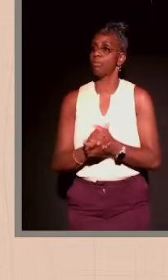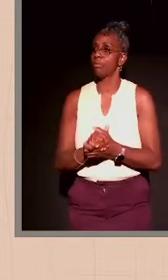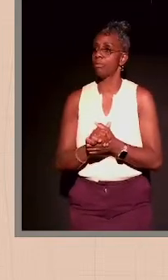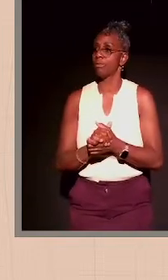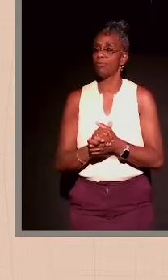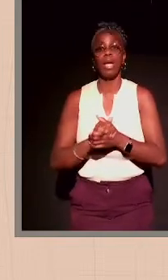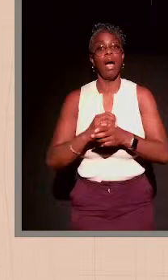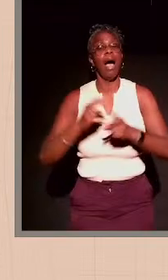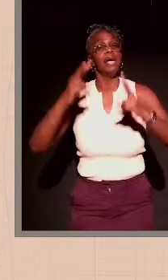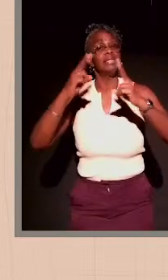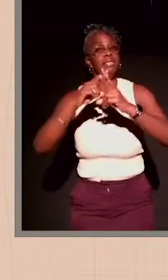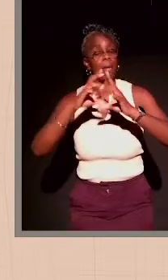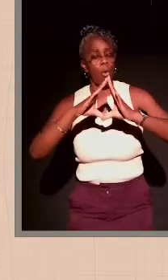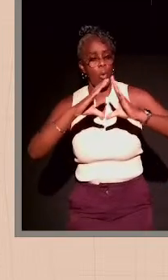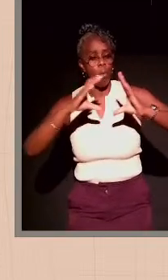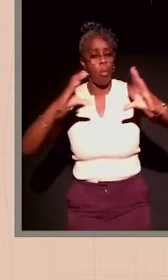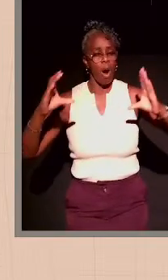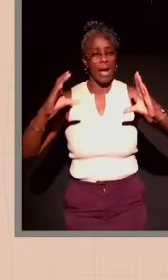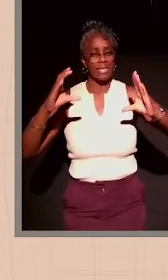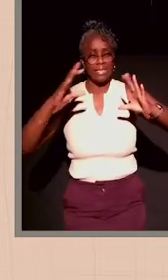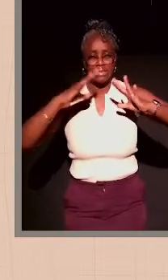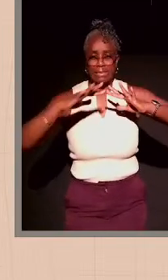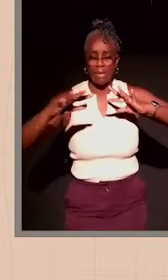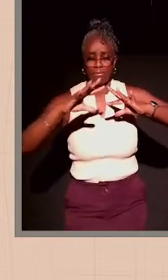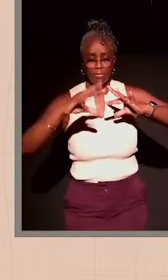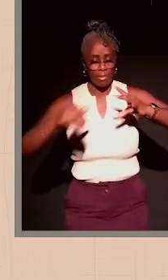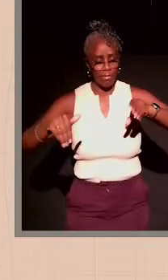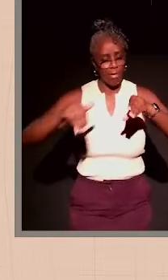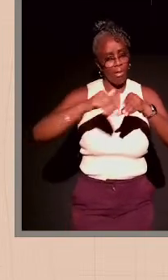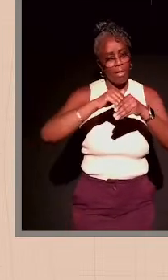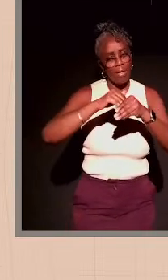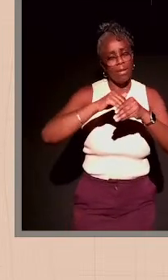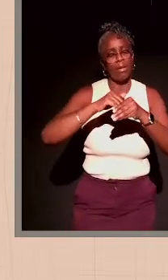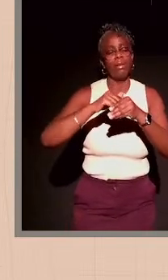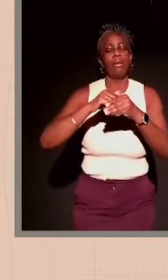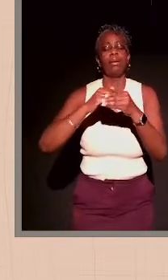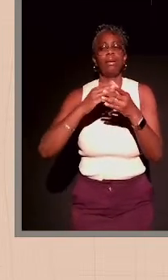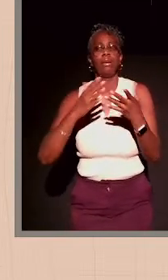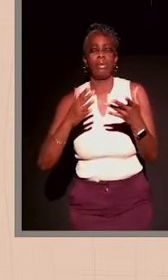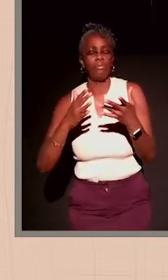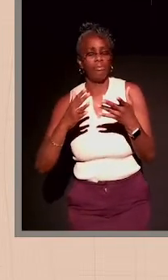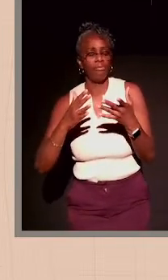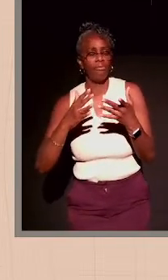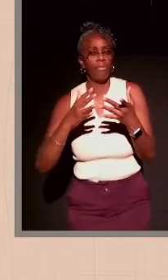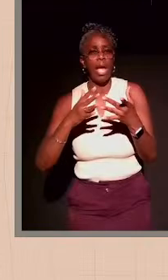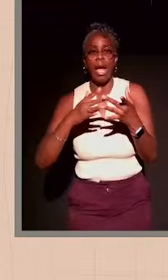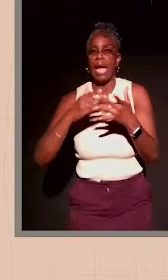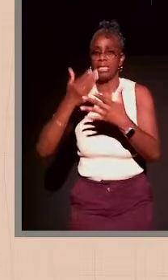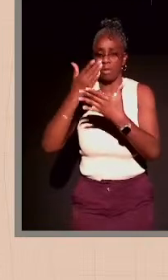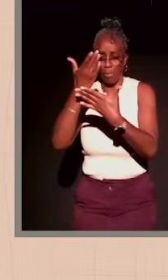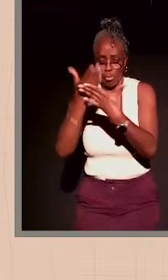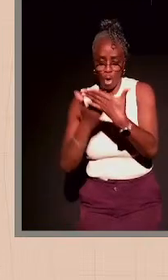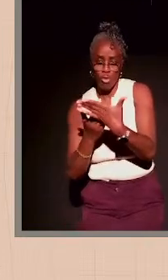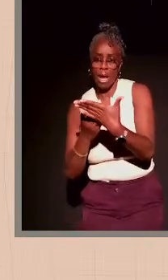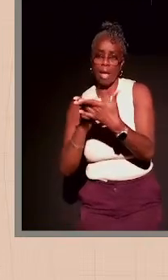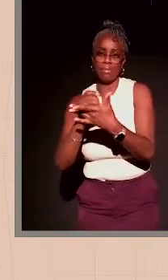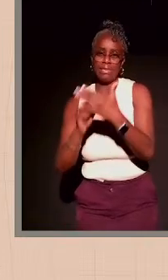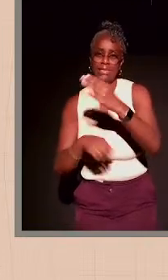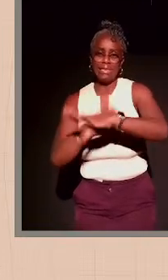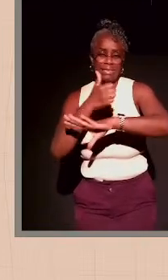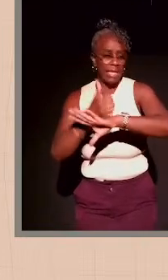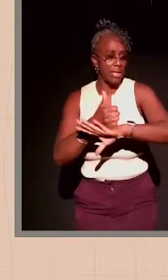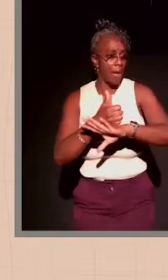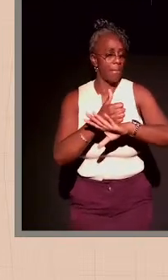Double Wide is a synthesizer that's built in Max MSP, which is a programming language